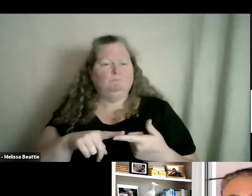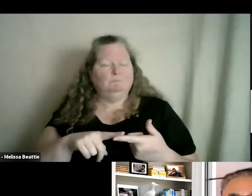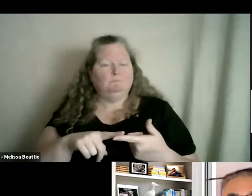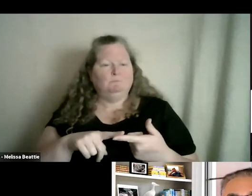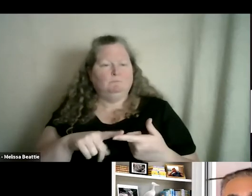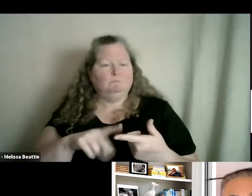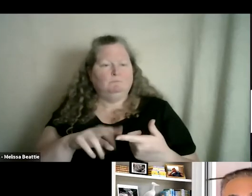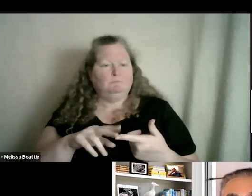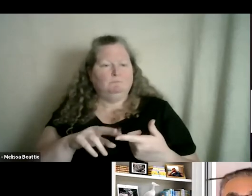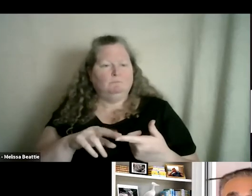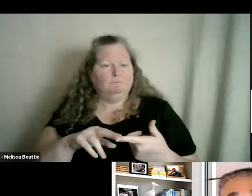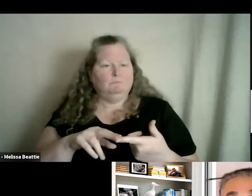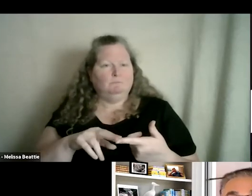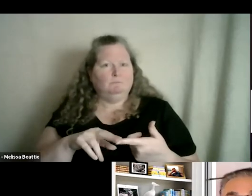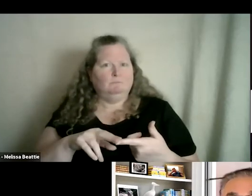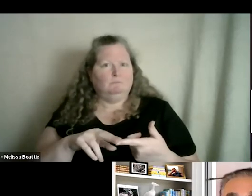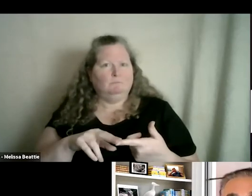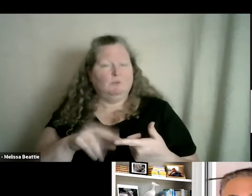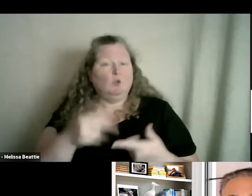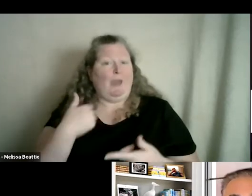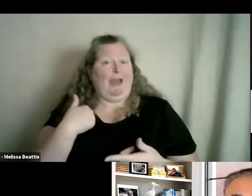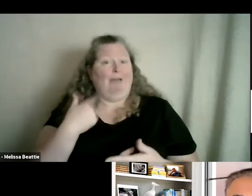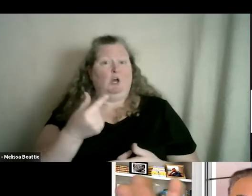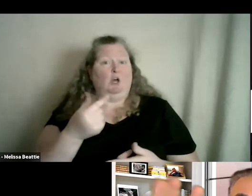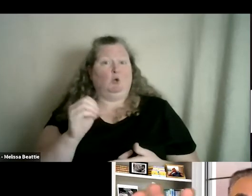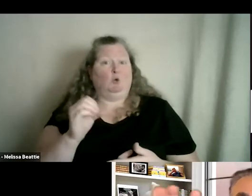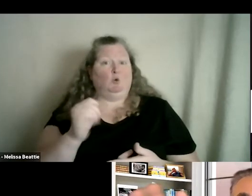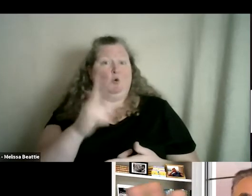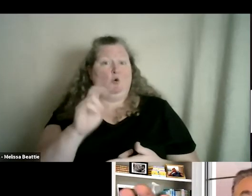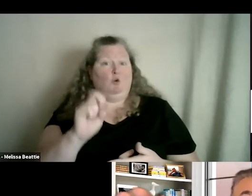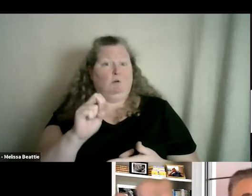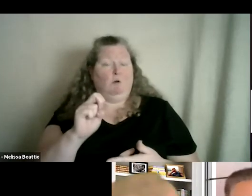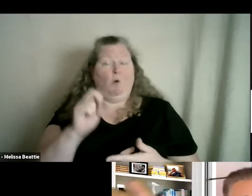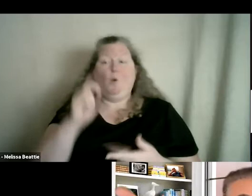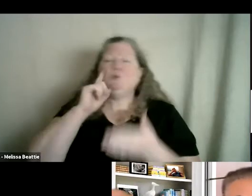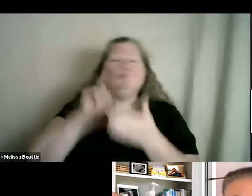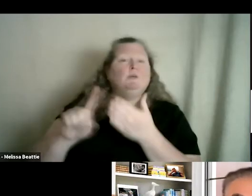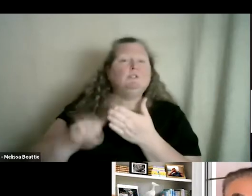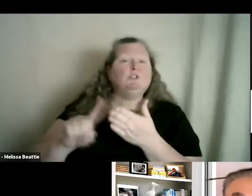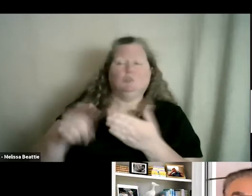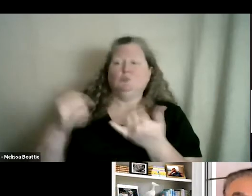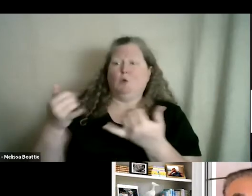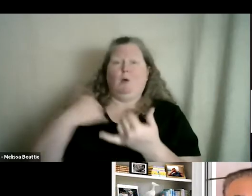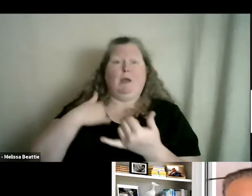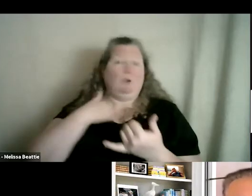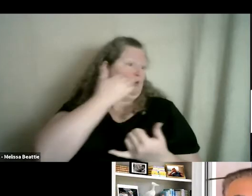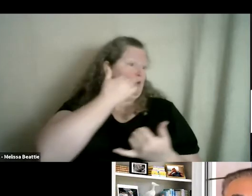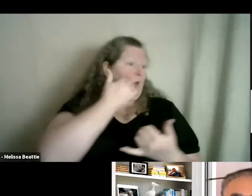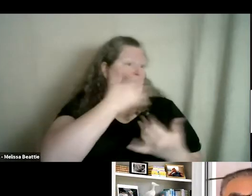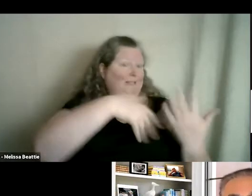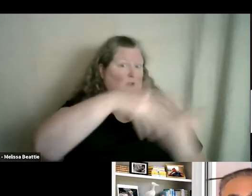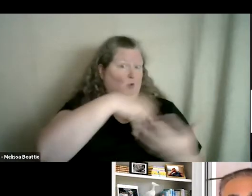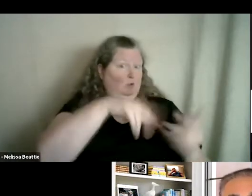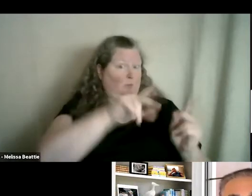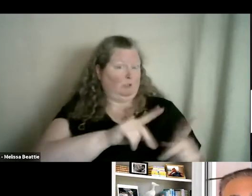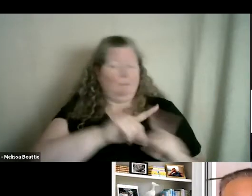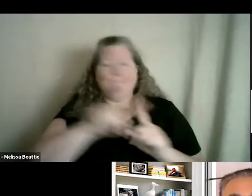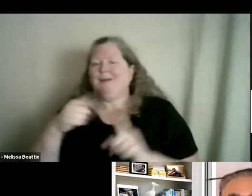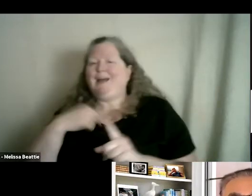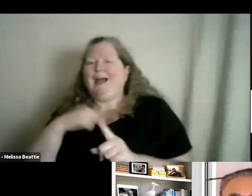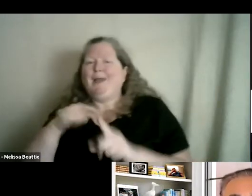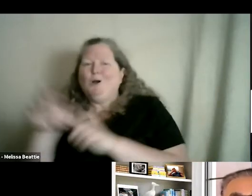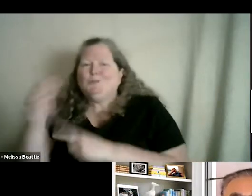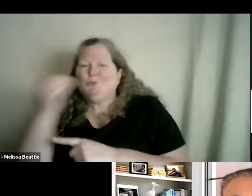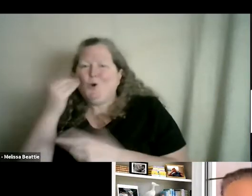the ultimate search repository. So not only do I know you as a social person, I also know what you're looking for. At